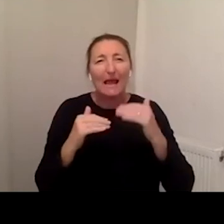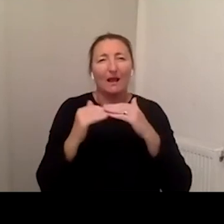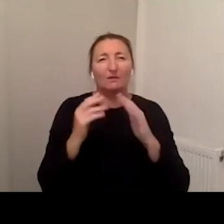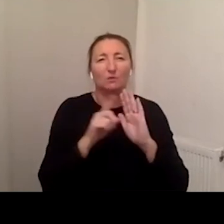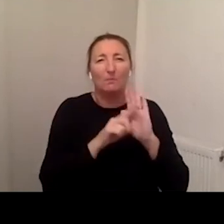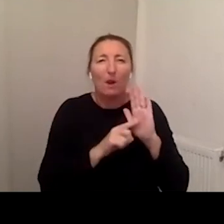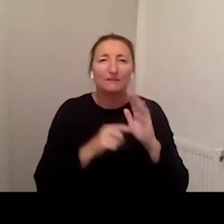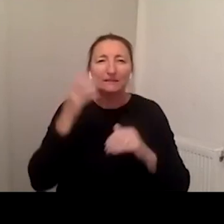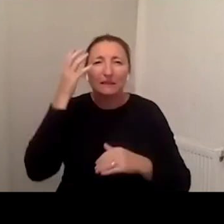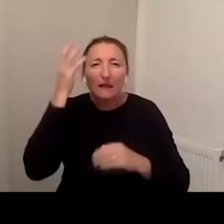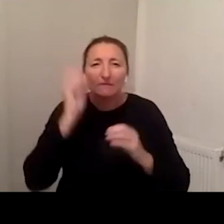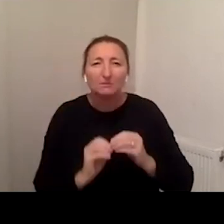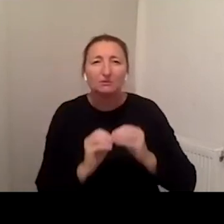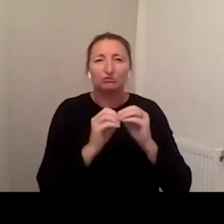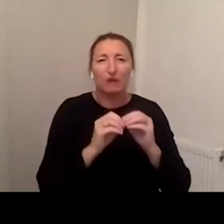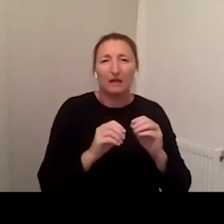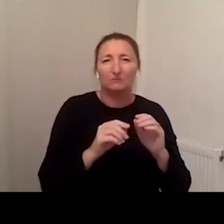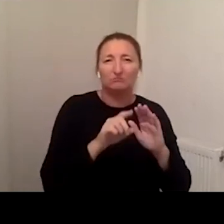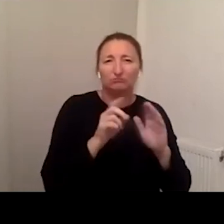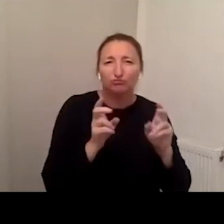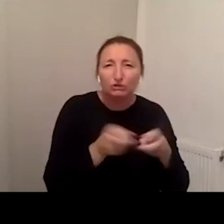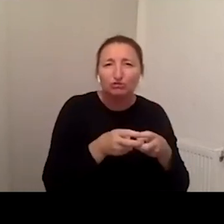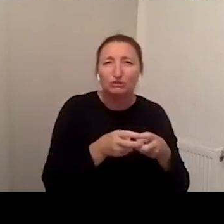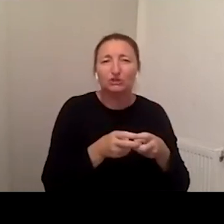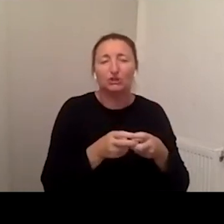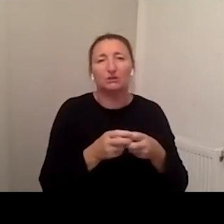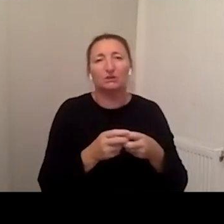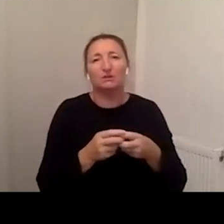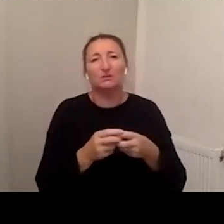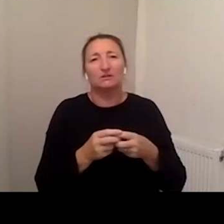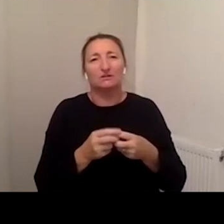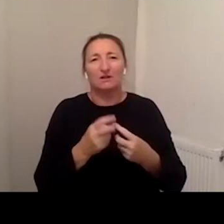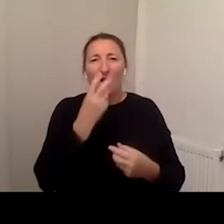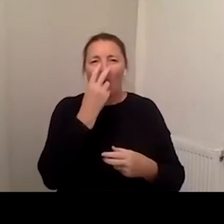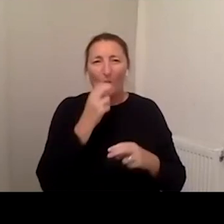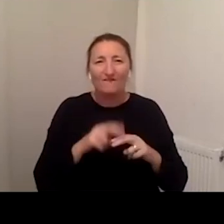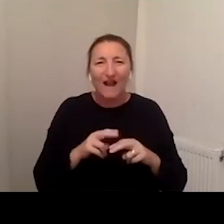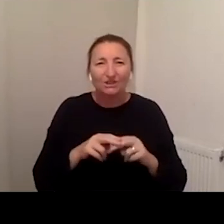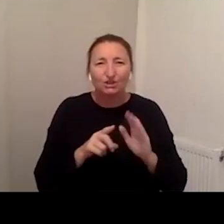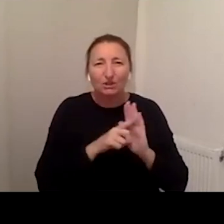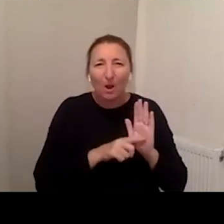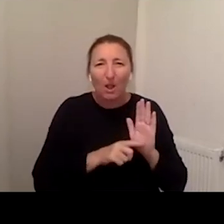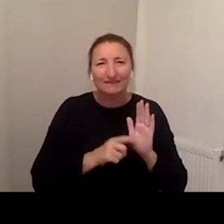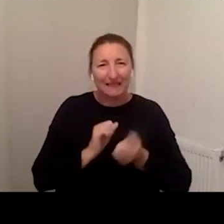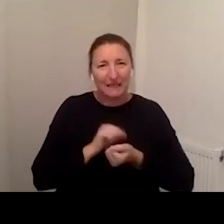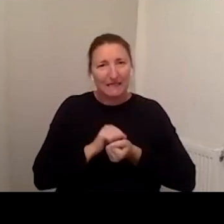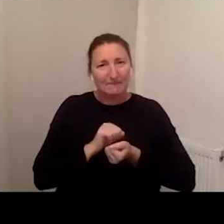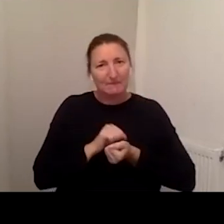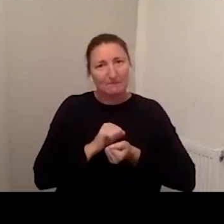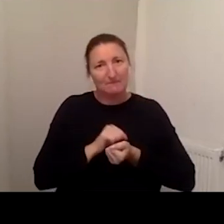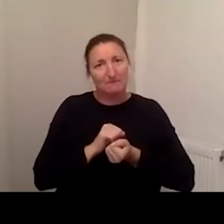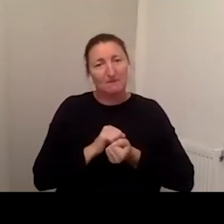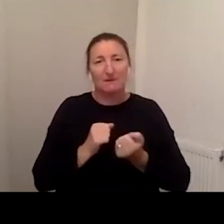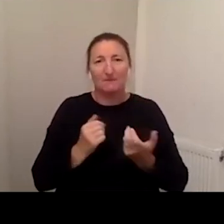and regulations, and often put for good reasons, but they're sometimes outdated reasons, and people hold on to them for various other reasons which stop